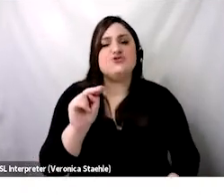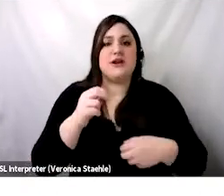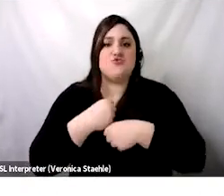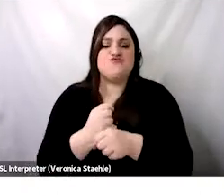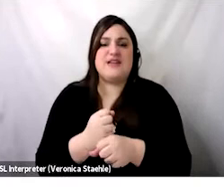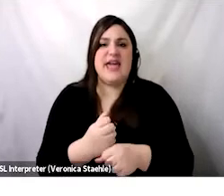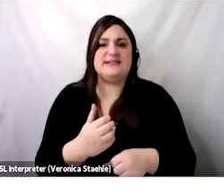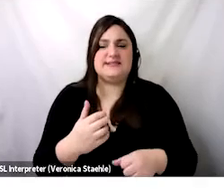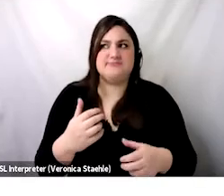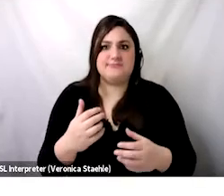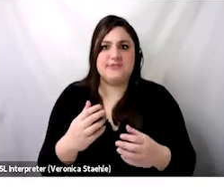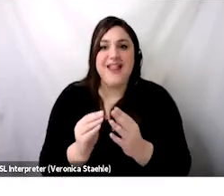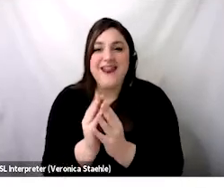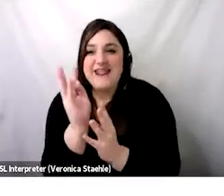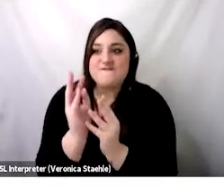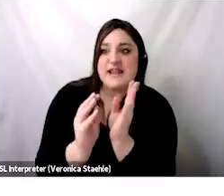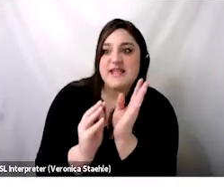is occurring.